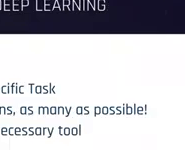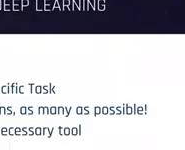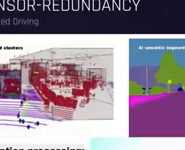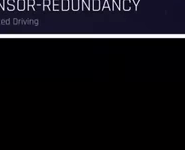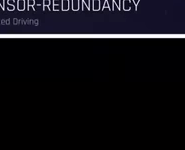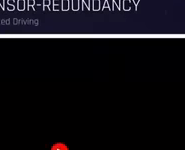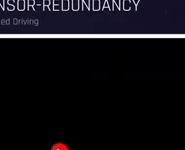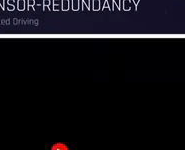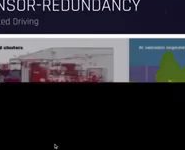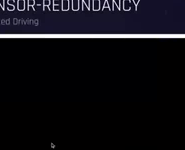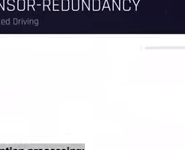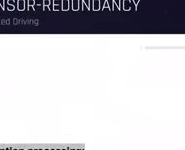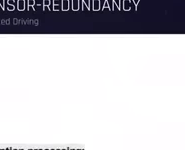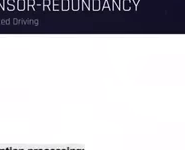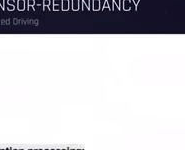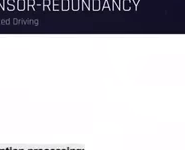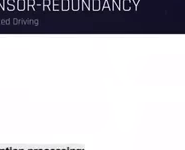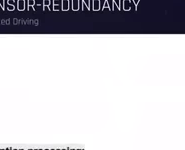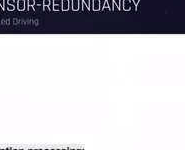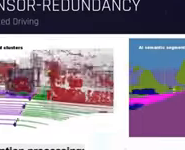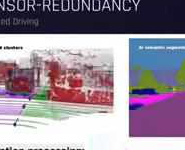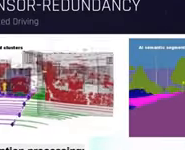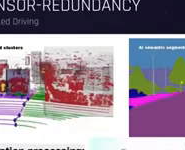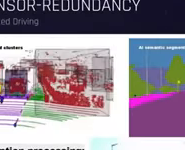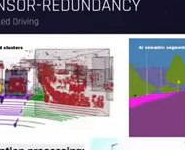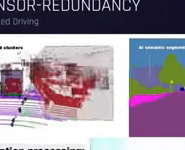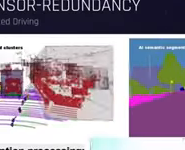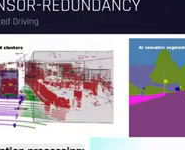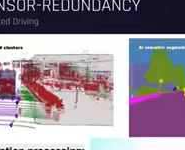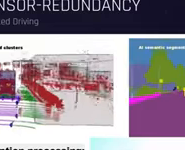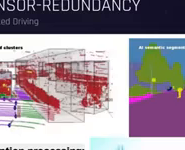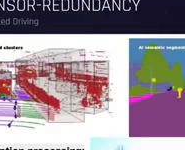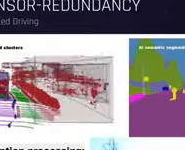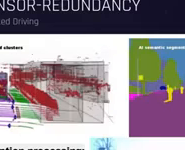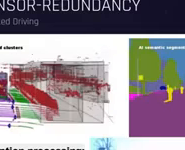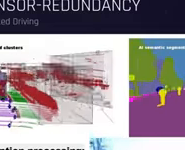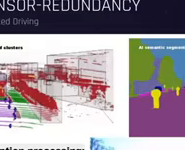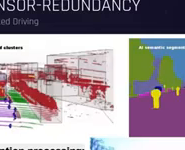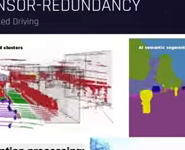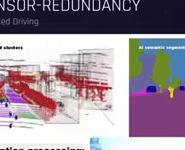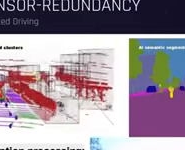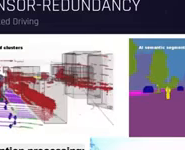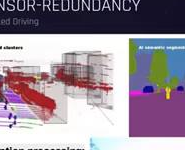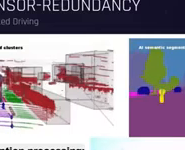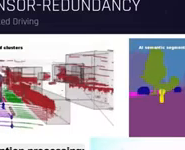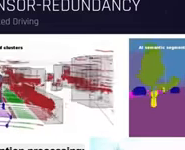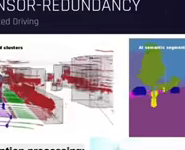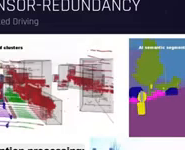that. It has an extreme overlength. I go here again. And we see, if